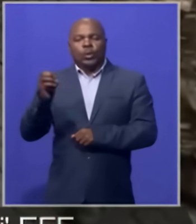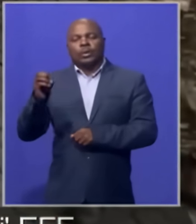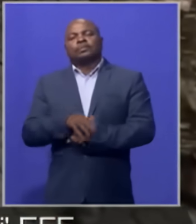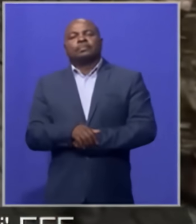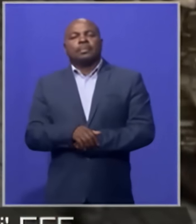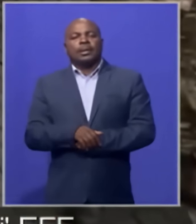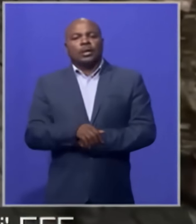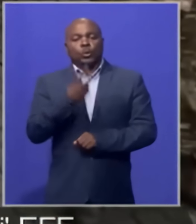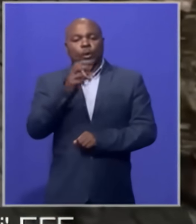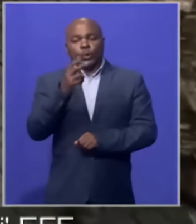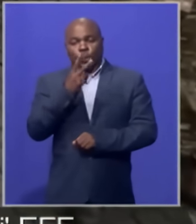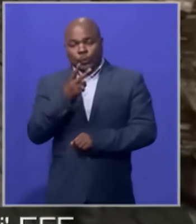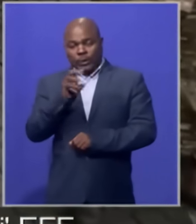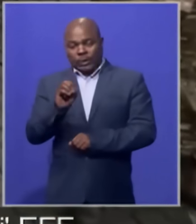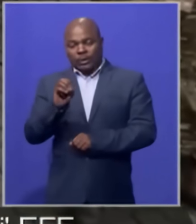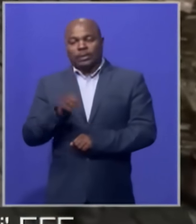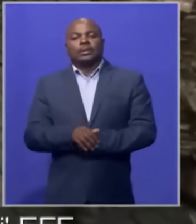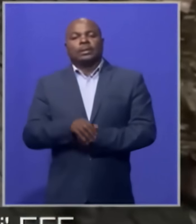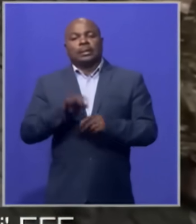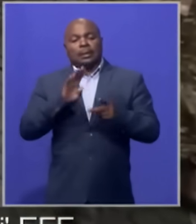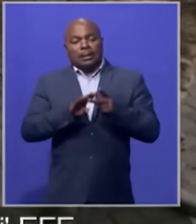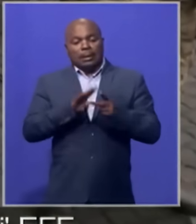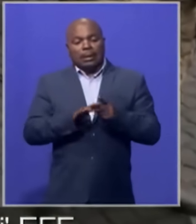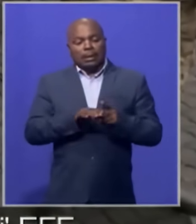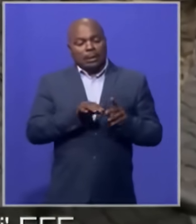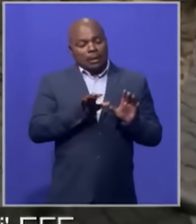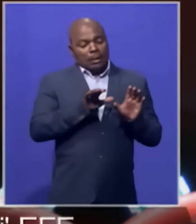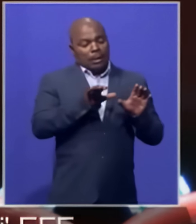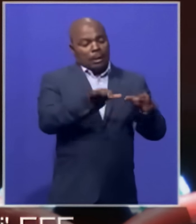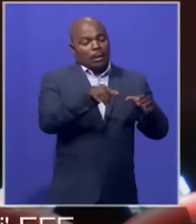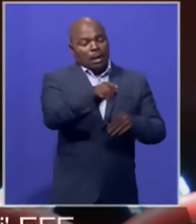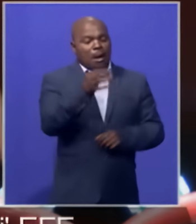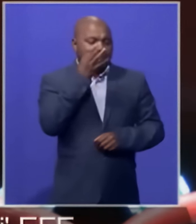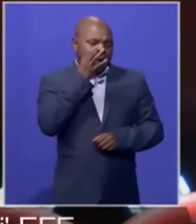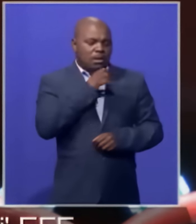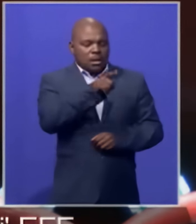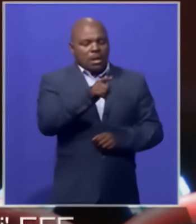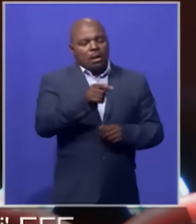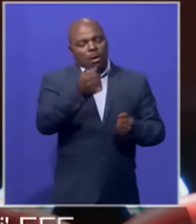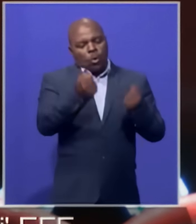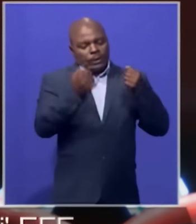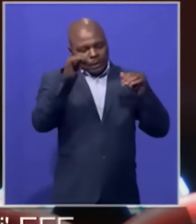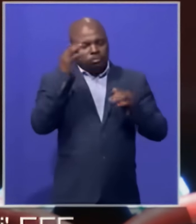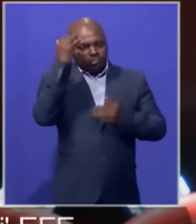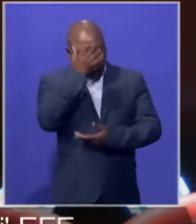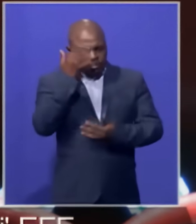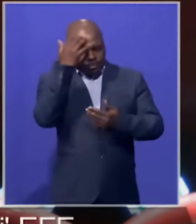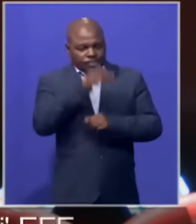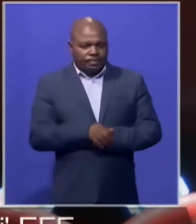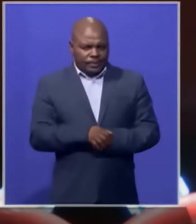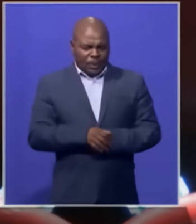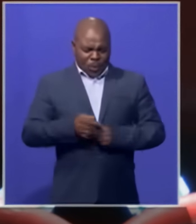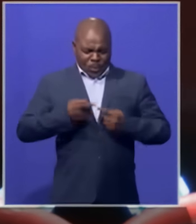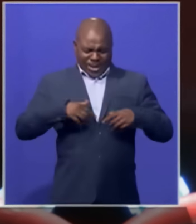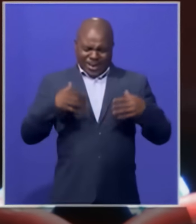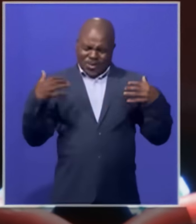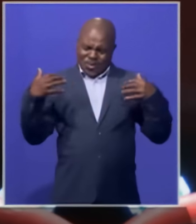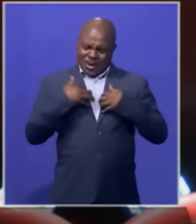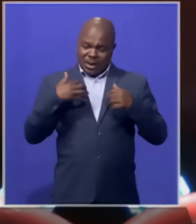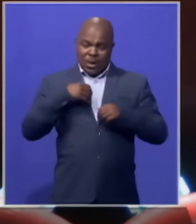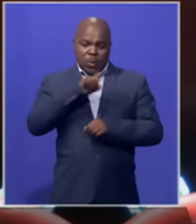netefatša gore kgorotsheko ya boipobolo e lebeledišiša taba ye. What is worrisome is that